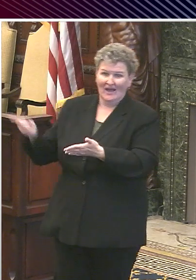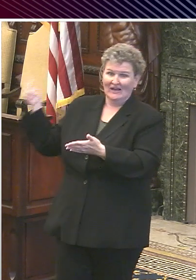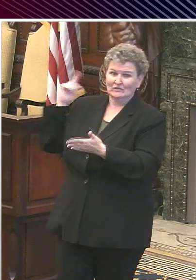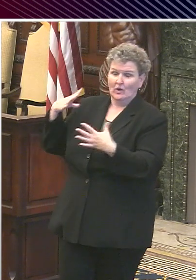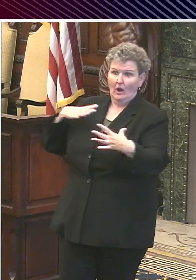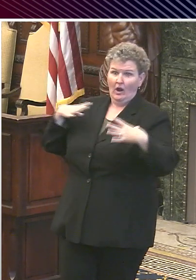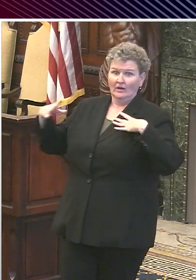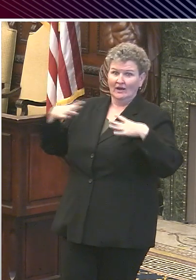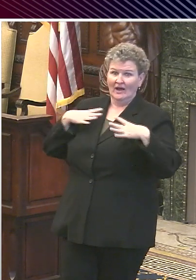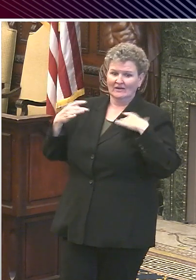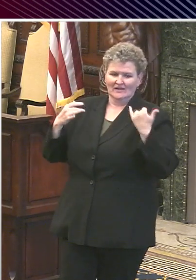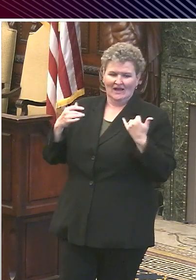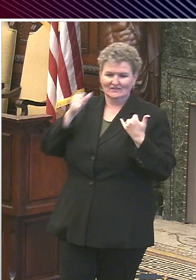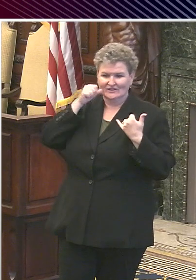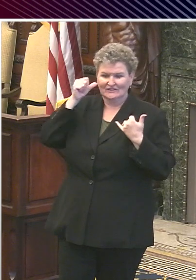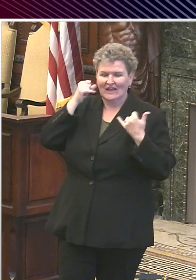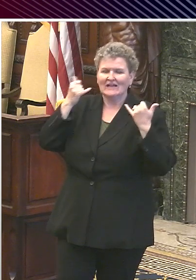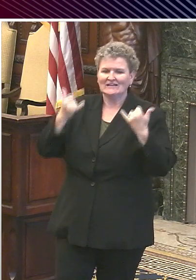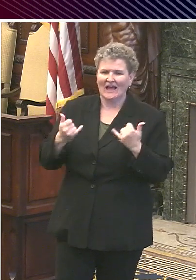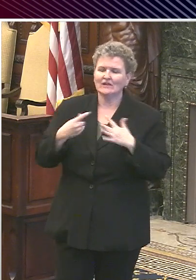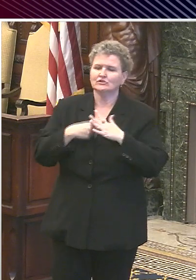yesterday. So a day delay.